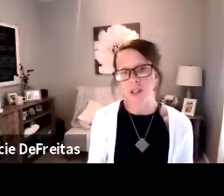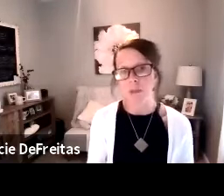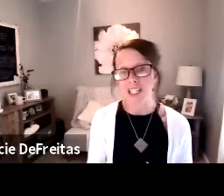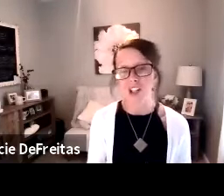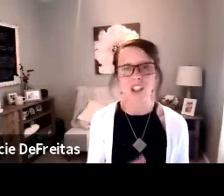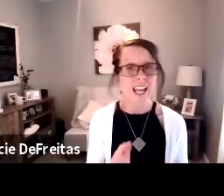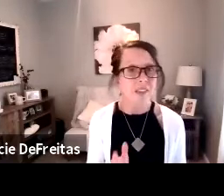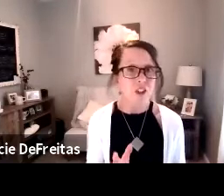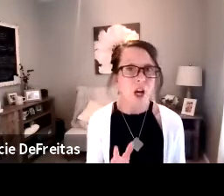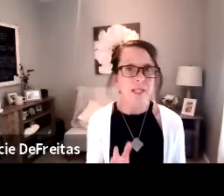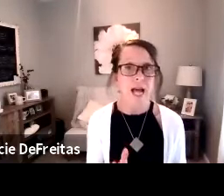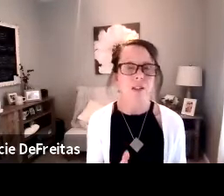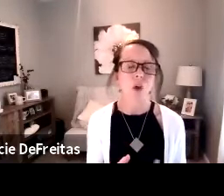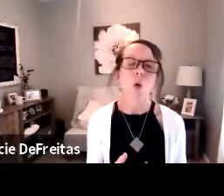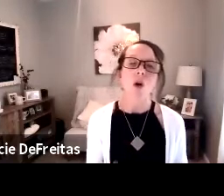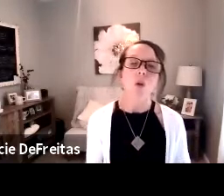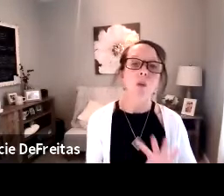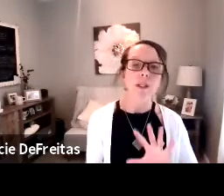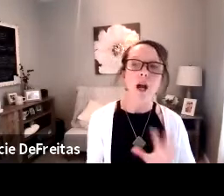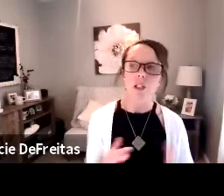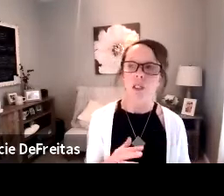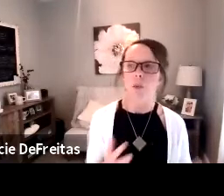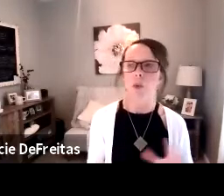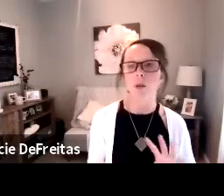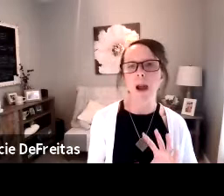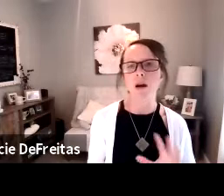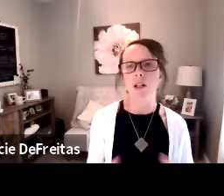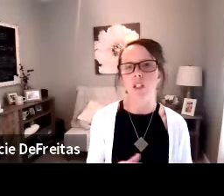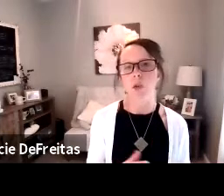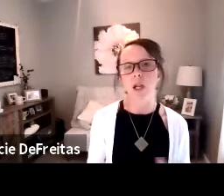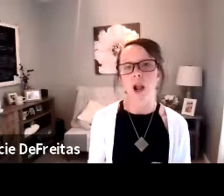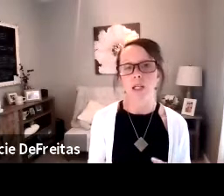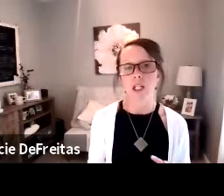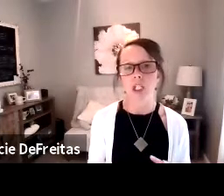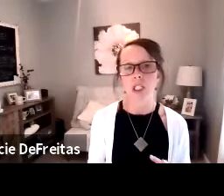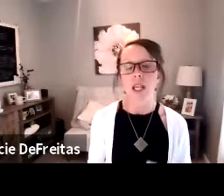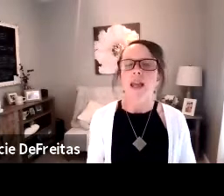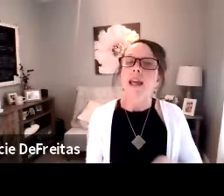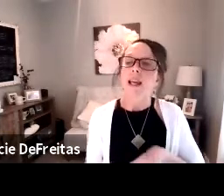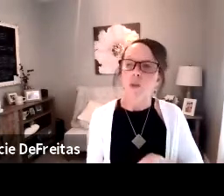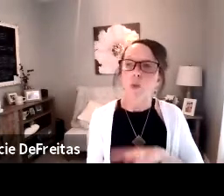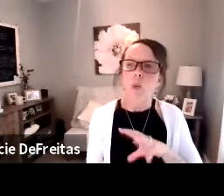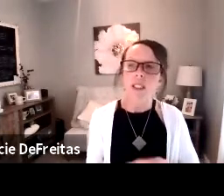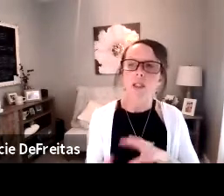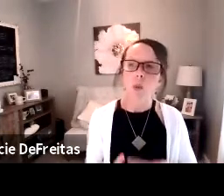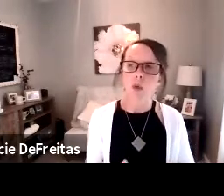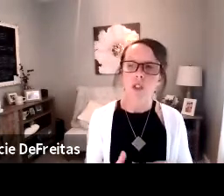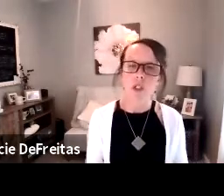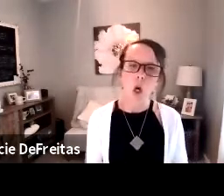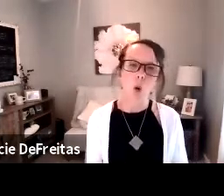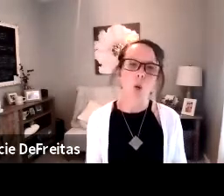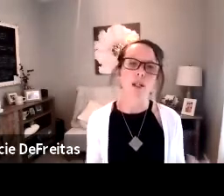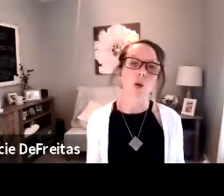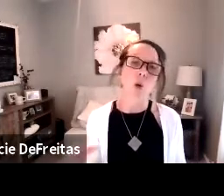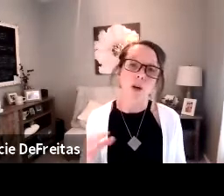the specific limitations and the job tasks. So when we talk to people about exploring accommodations, it's really important